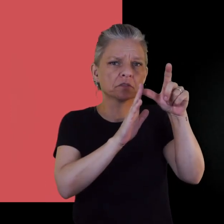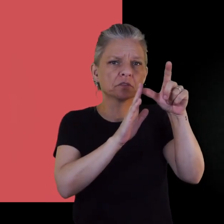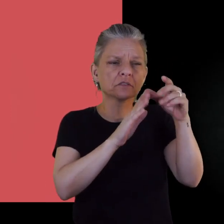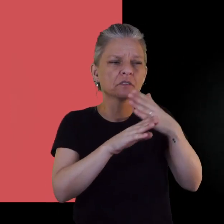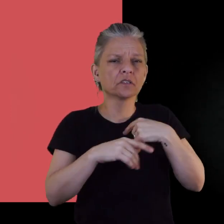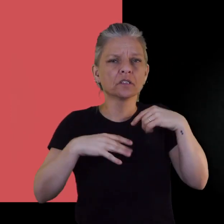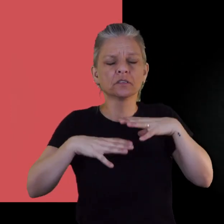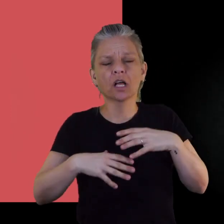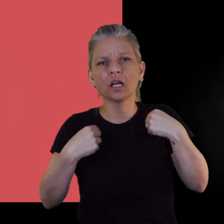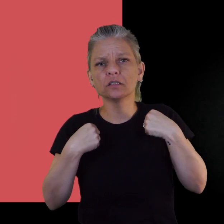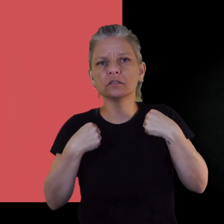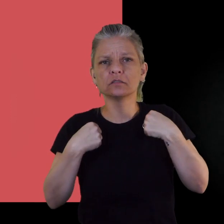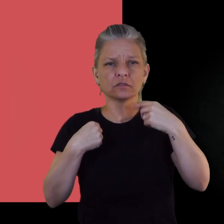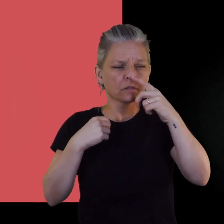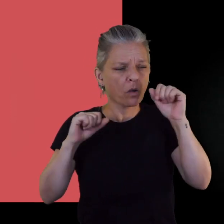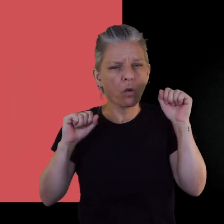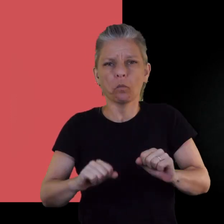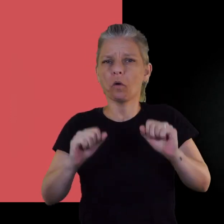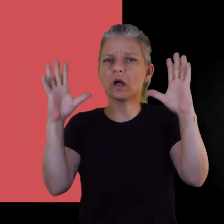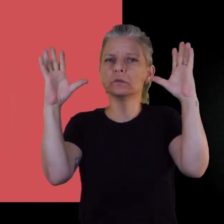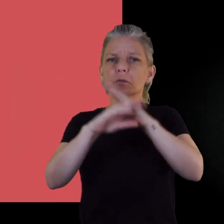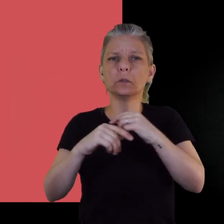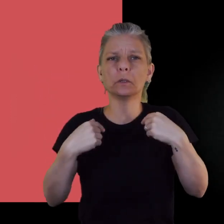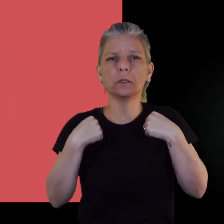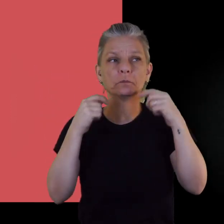face. I can't wait to fall asleep,